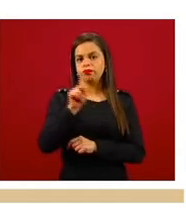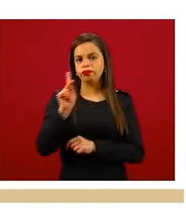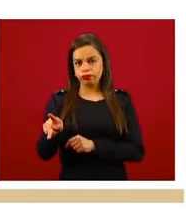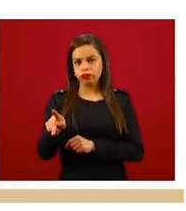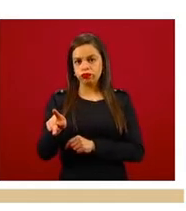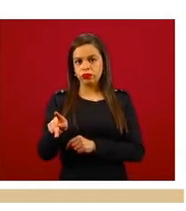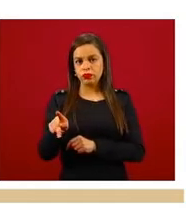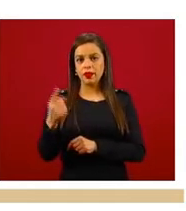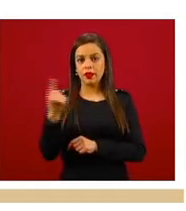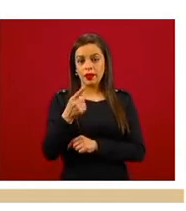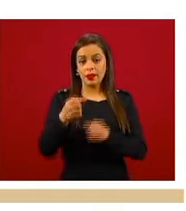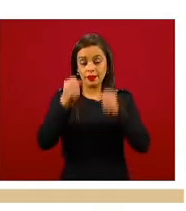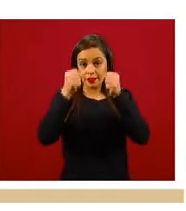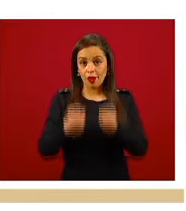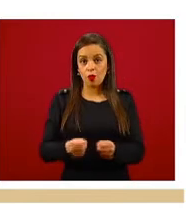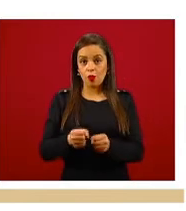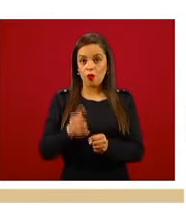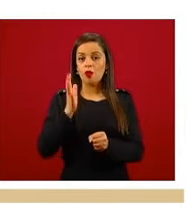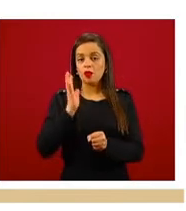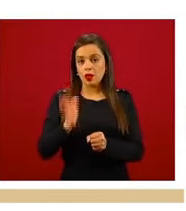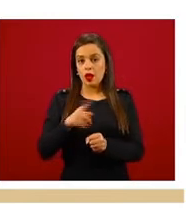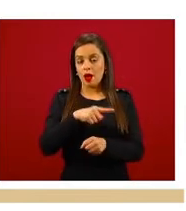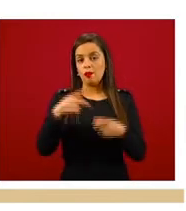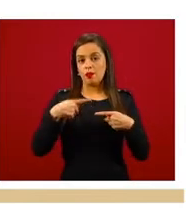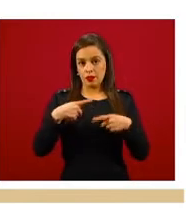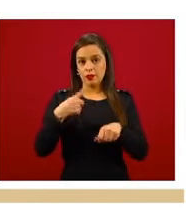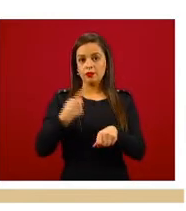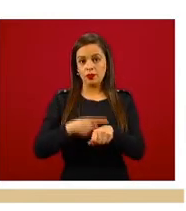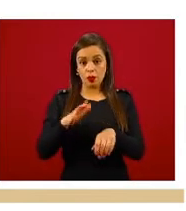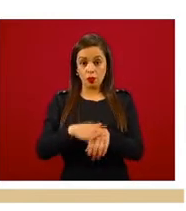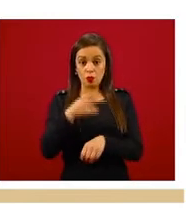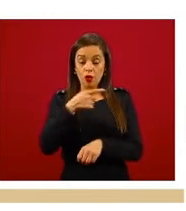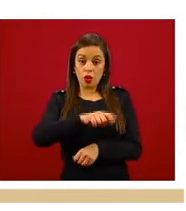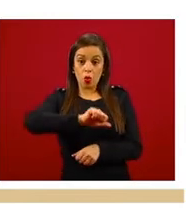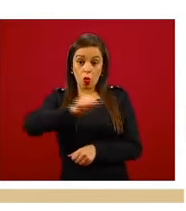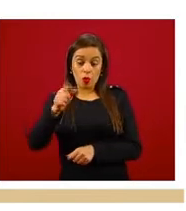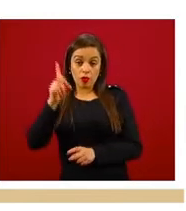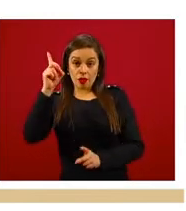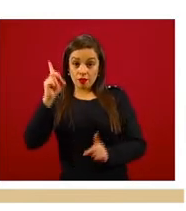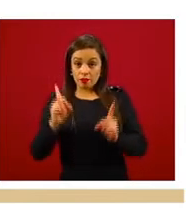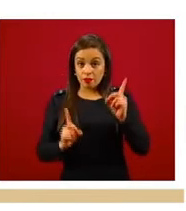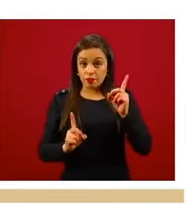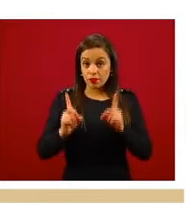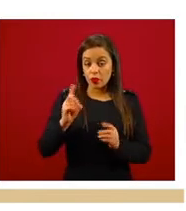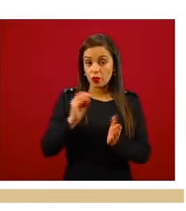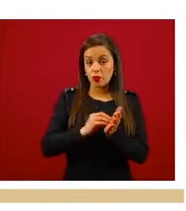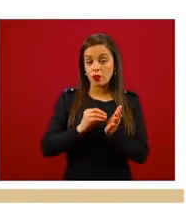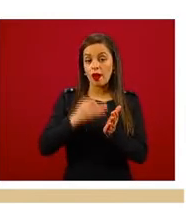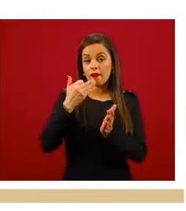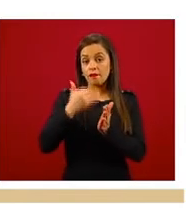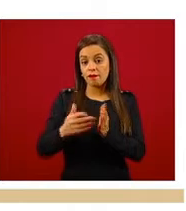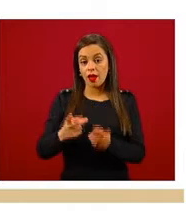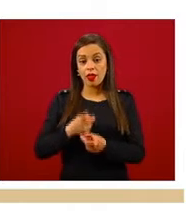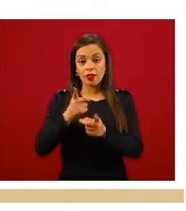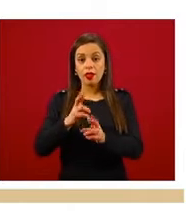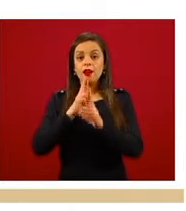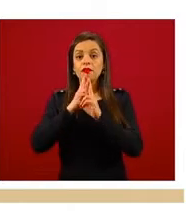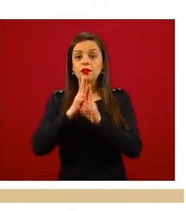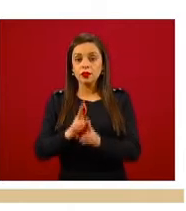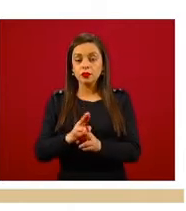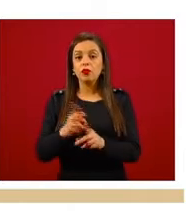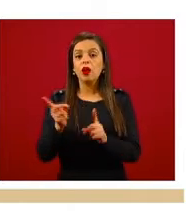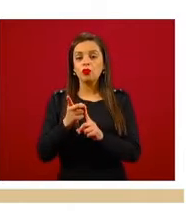similar profile than the one we had from my prior presentation, since we can see that the pending cases